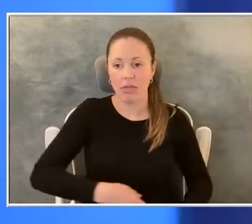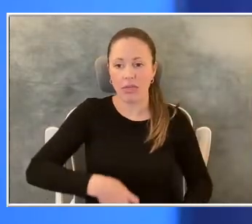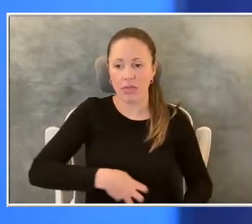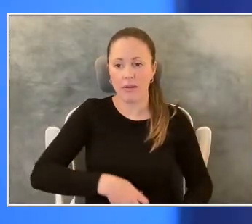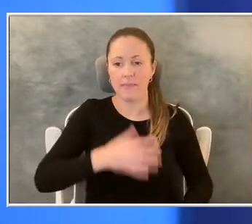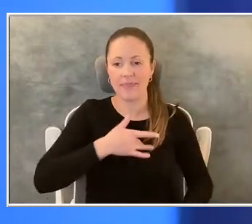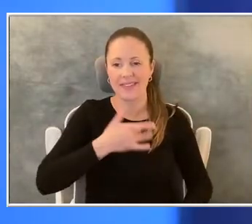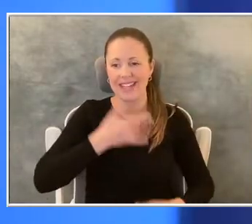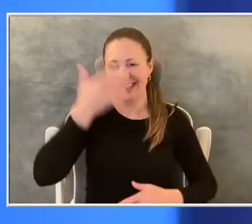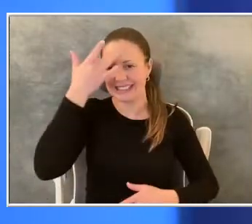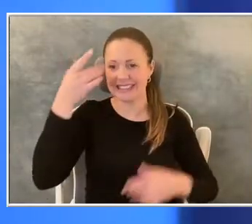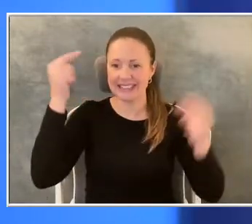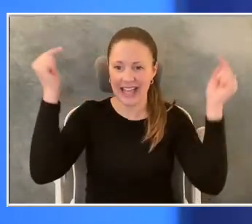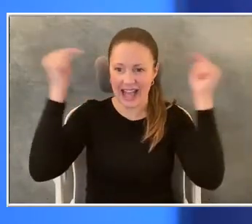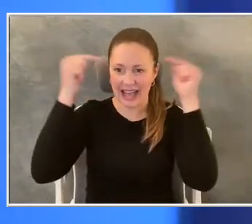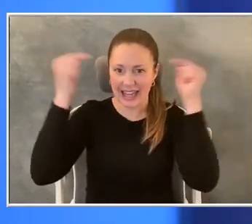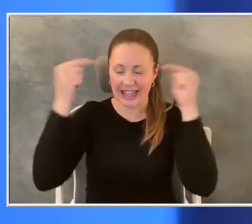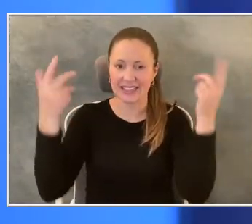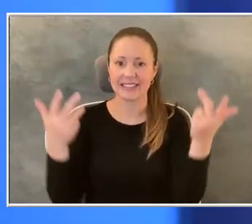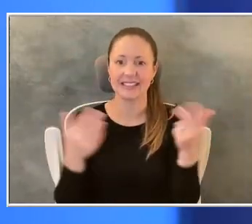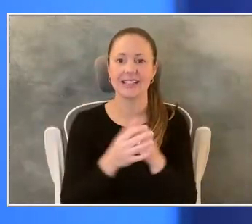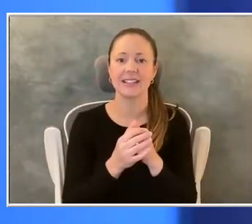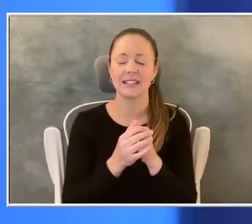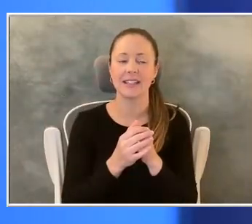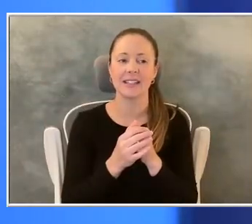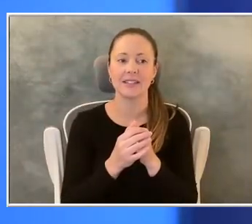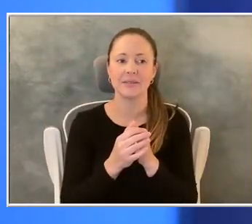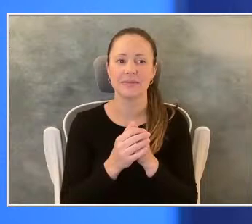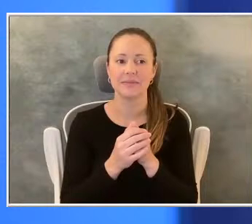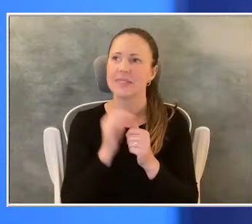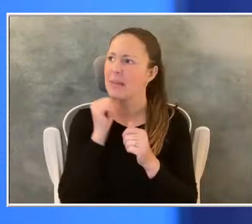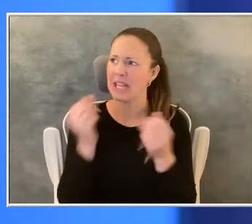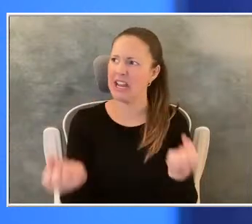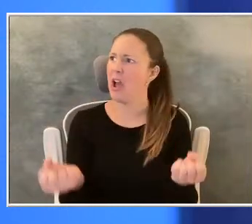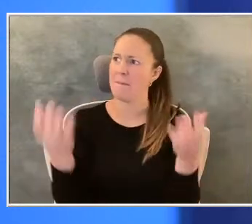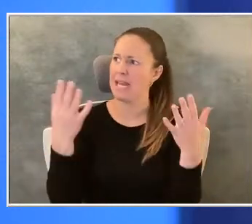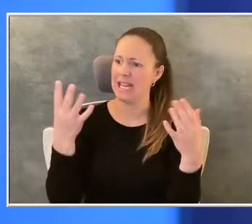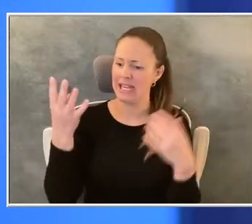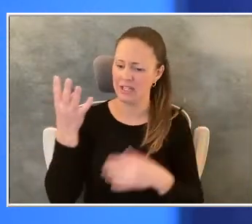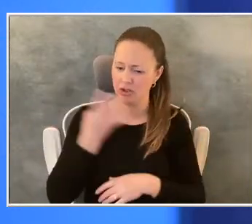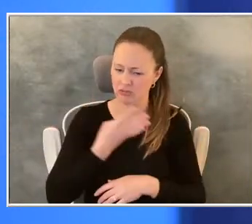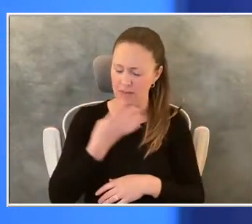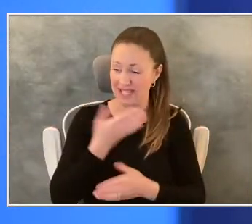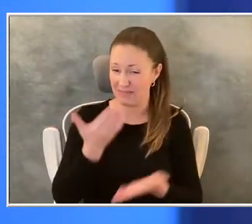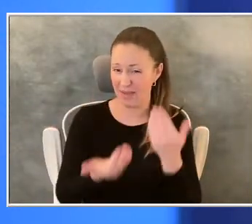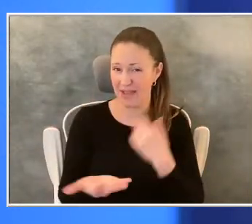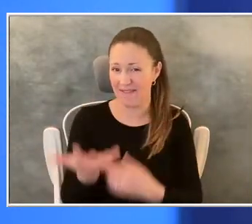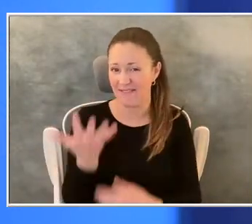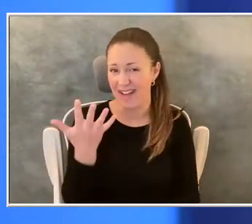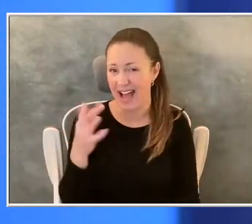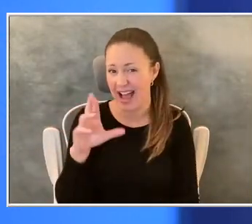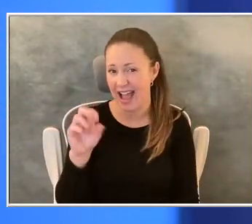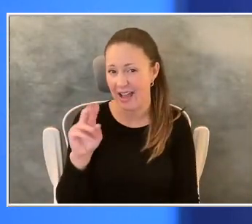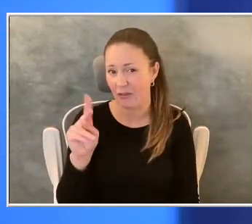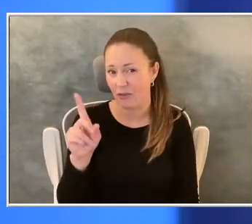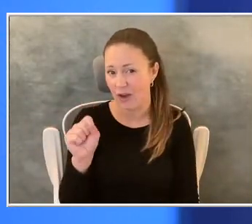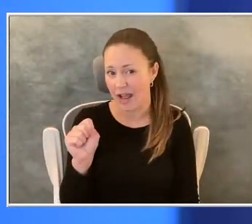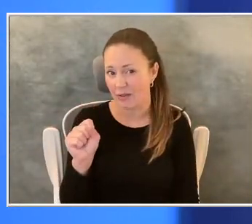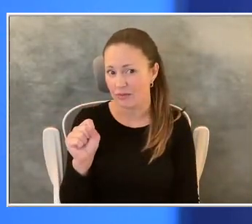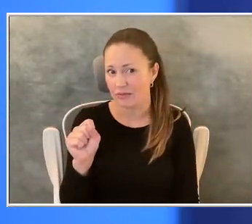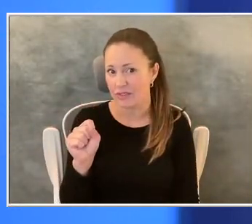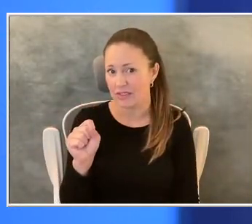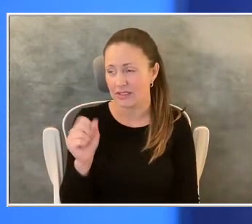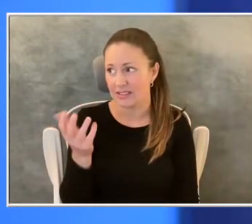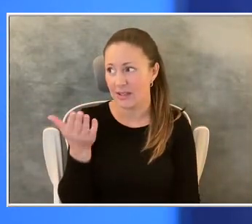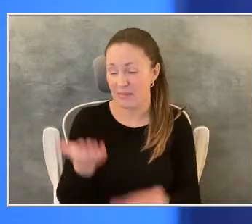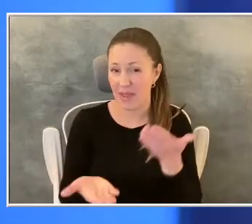headaches. And I didn't have that many treatments. I can't remember if I had 5 rounds or what I had on the regular chemotherapy,